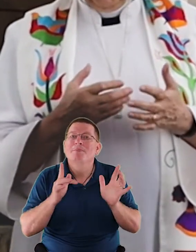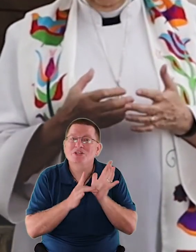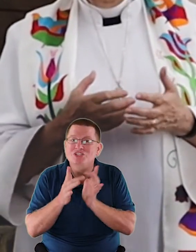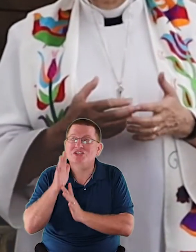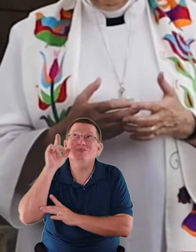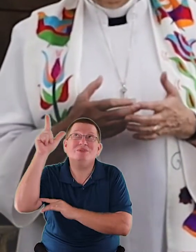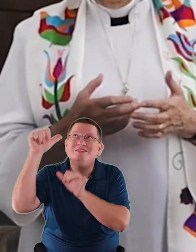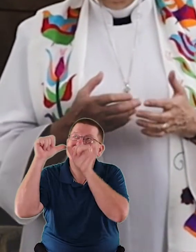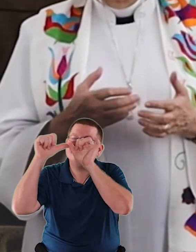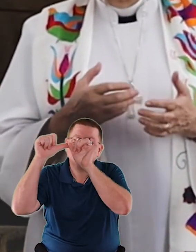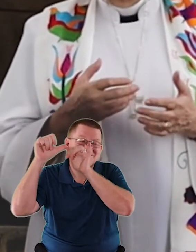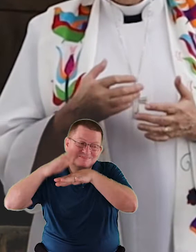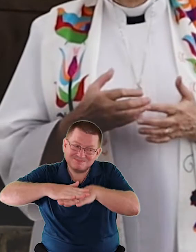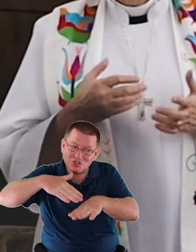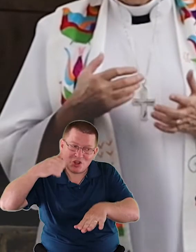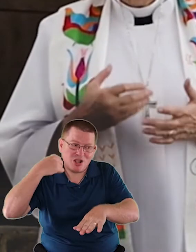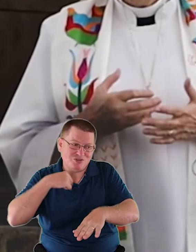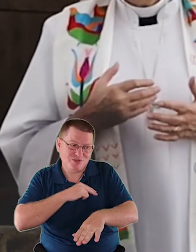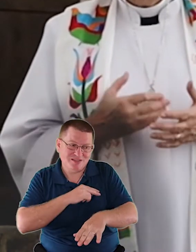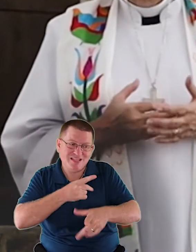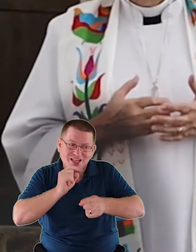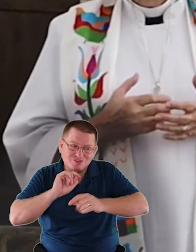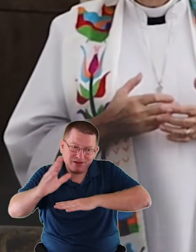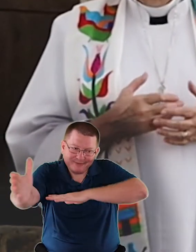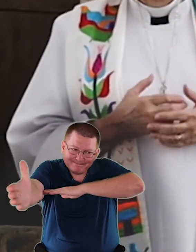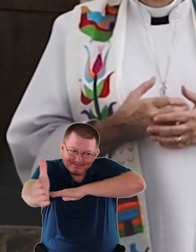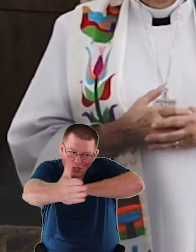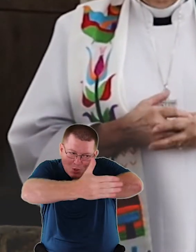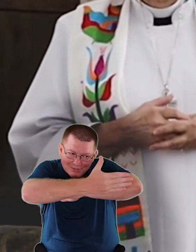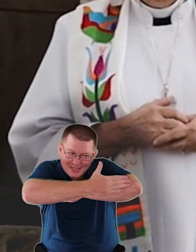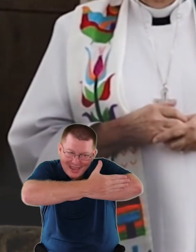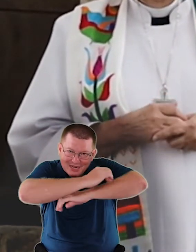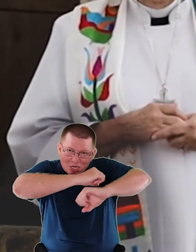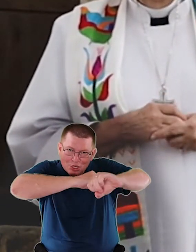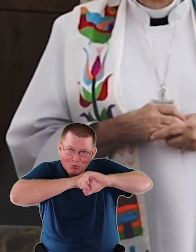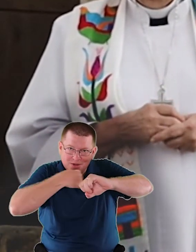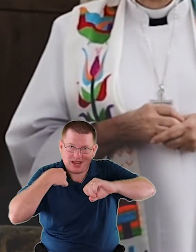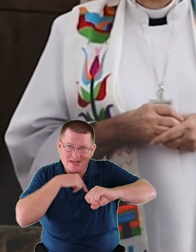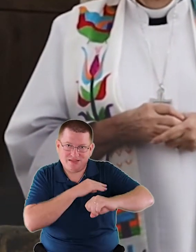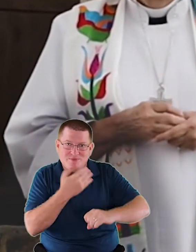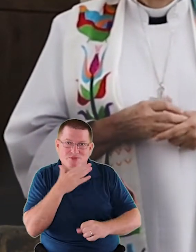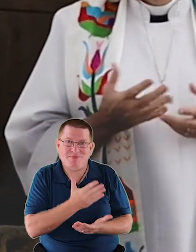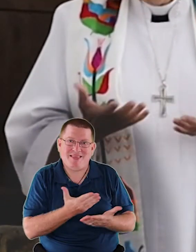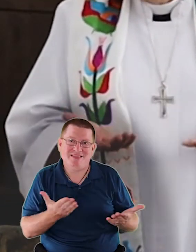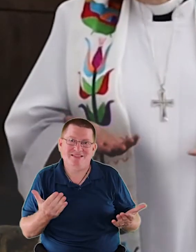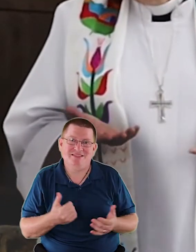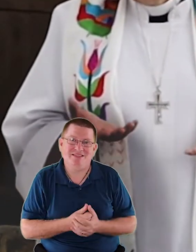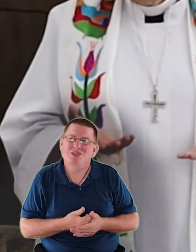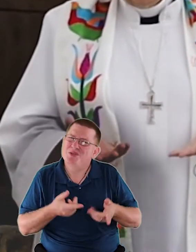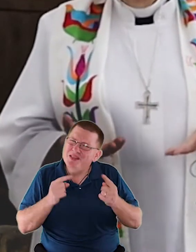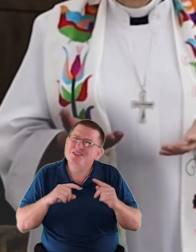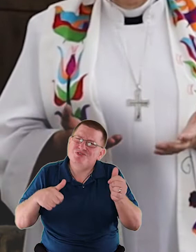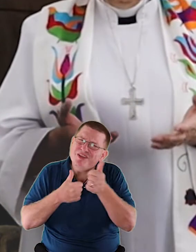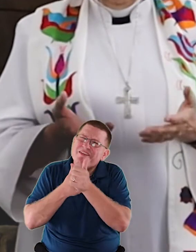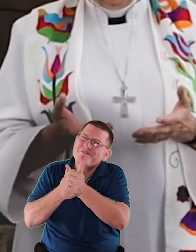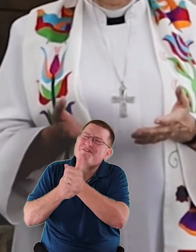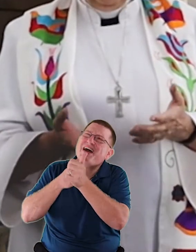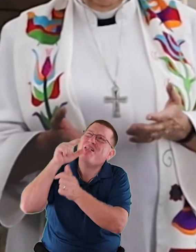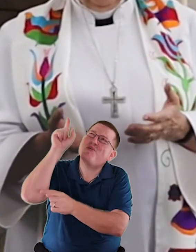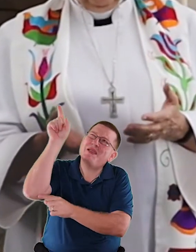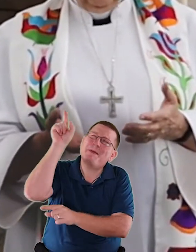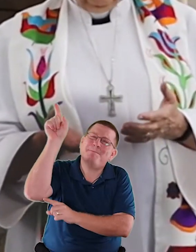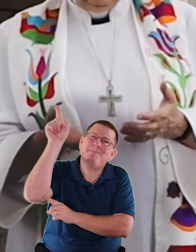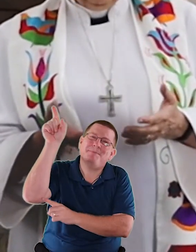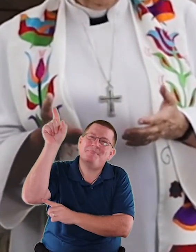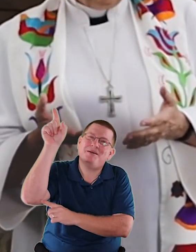will call to us and try to close the gate to protect us from them. So let's just try to follow the